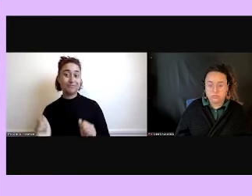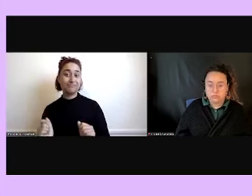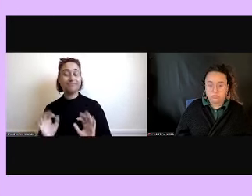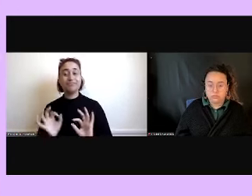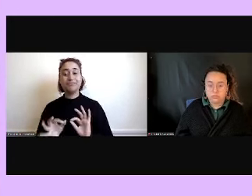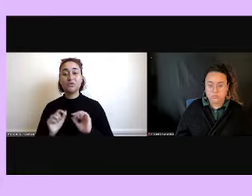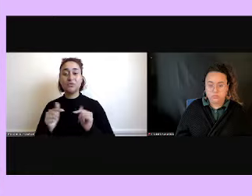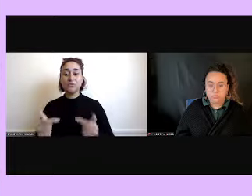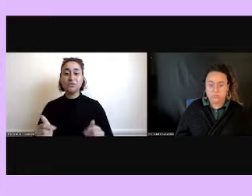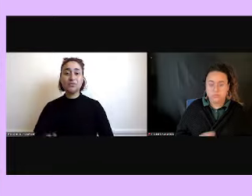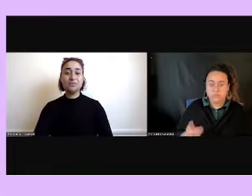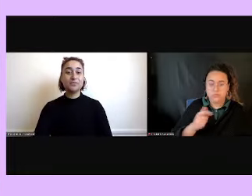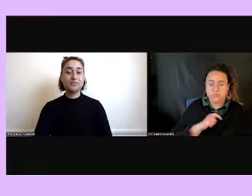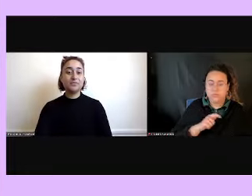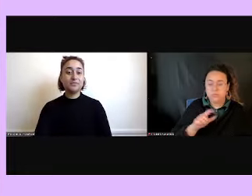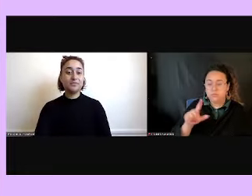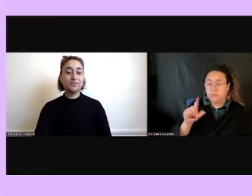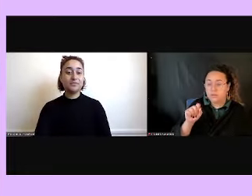The lot next door.